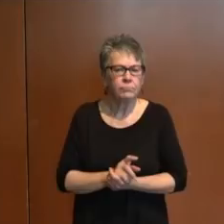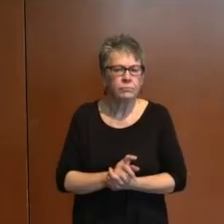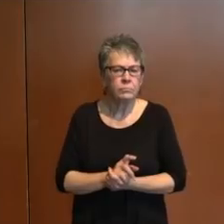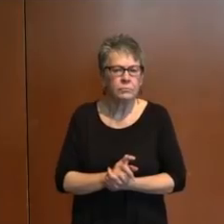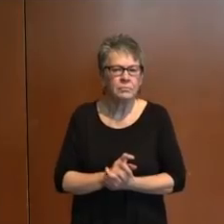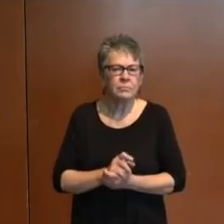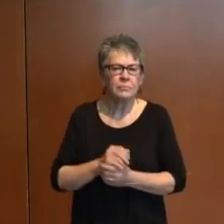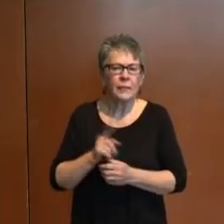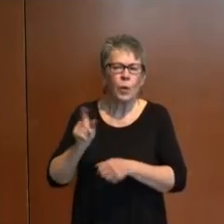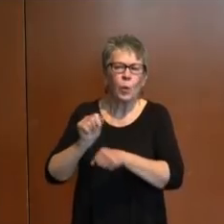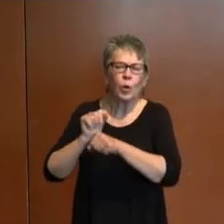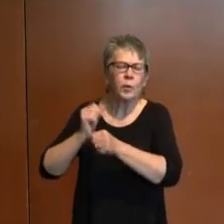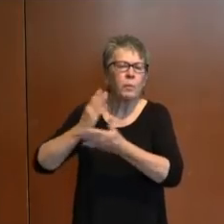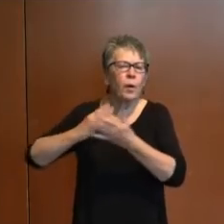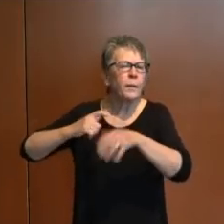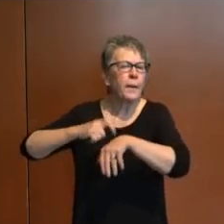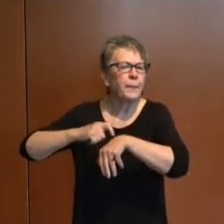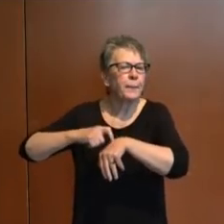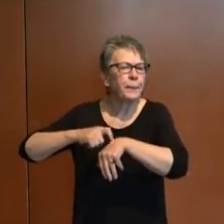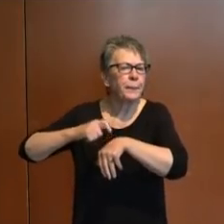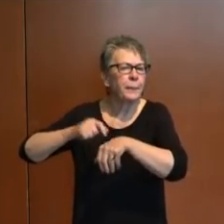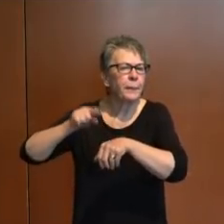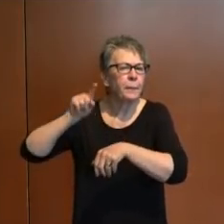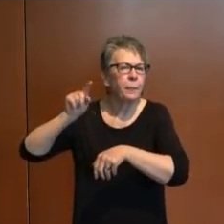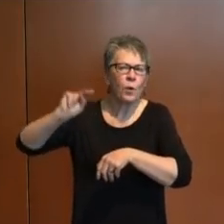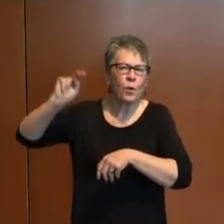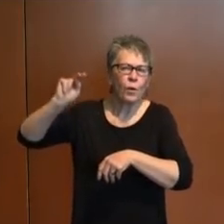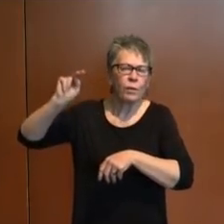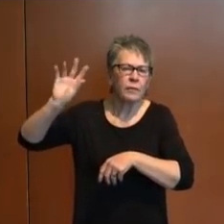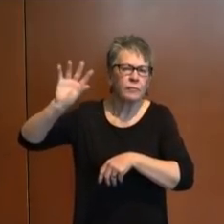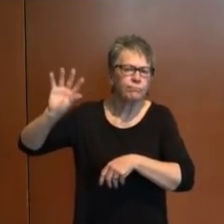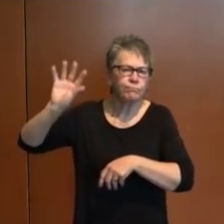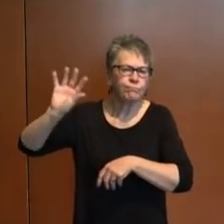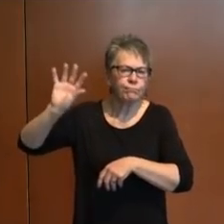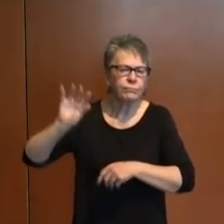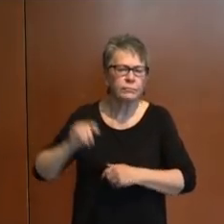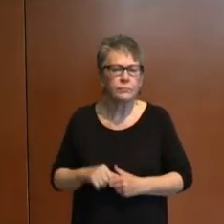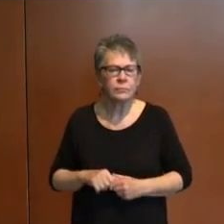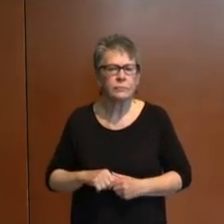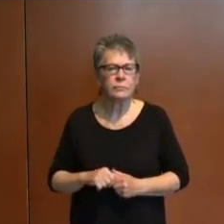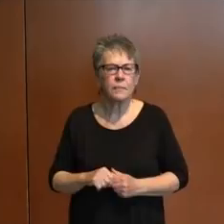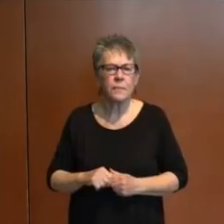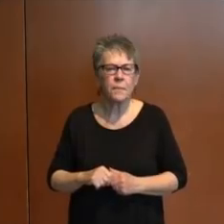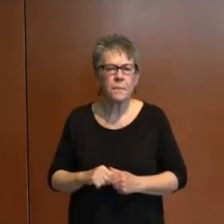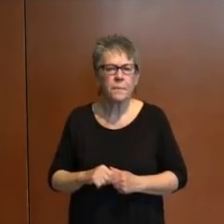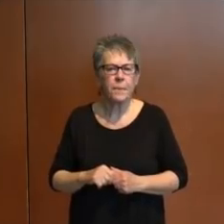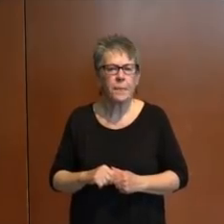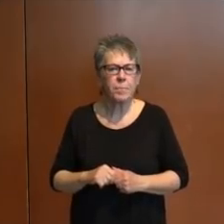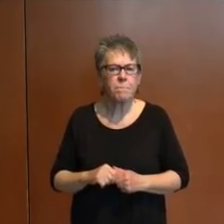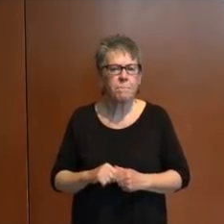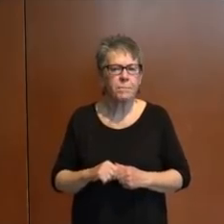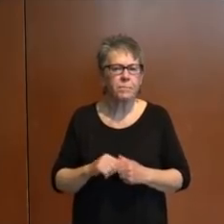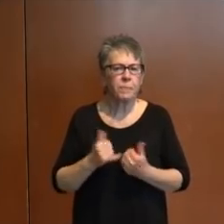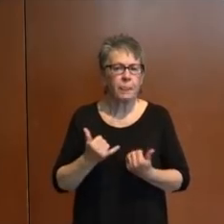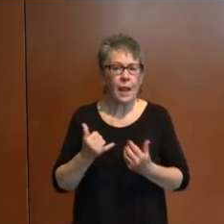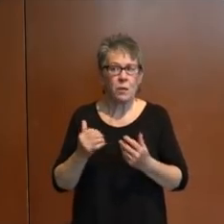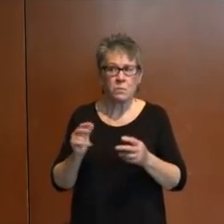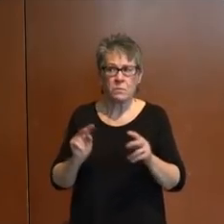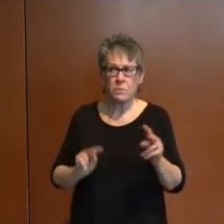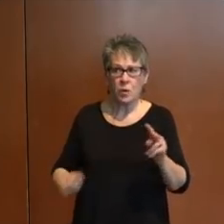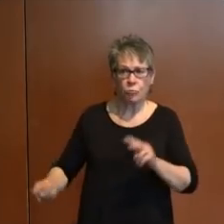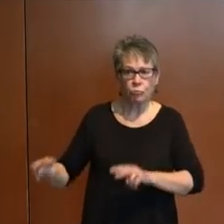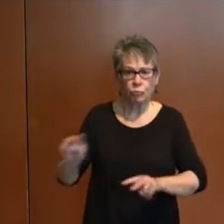And monitoring staffing levels, every hospital puts in a staffing